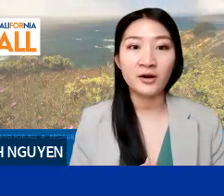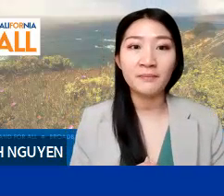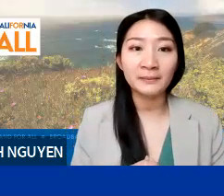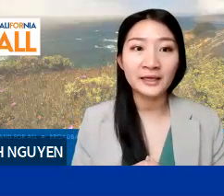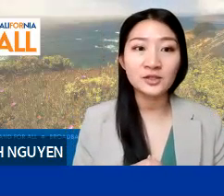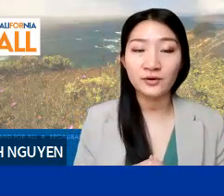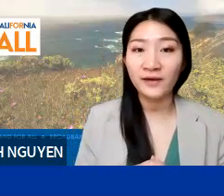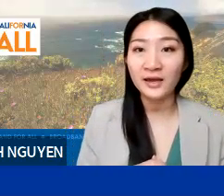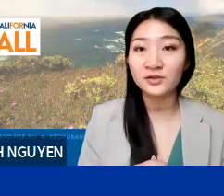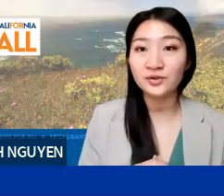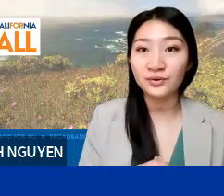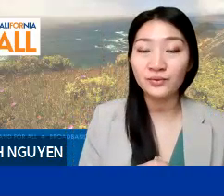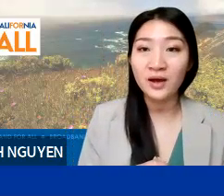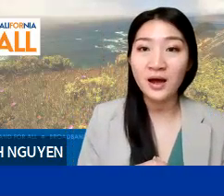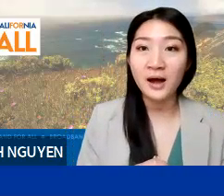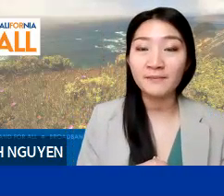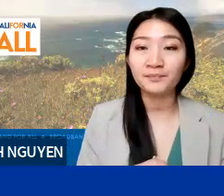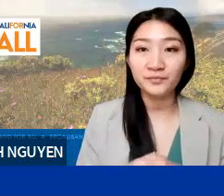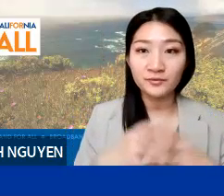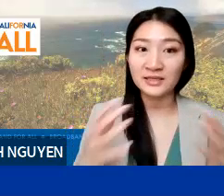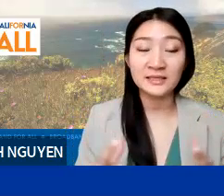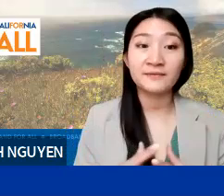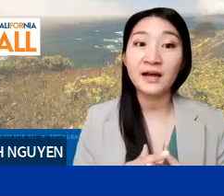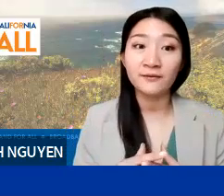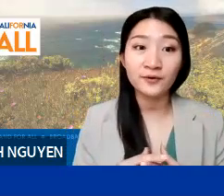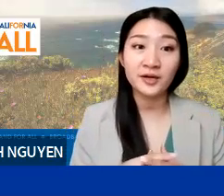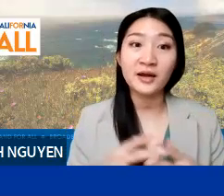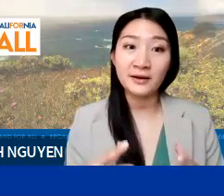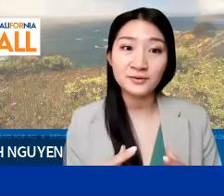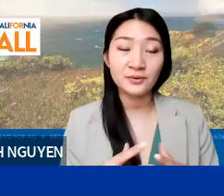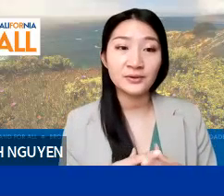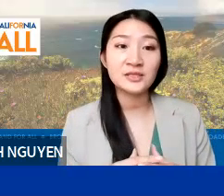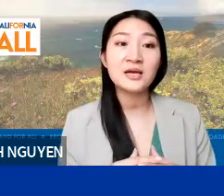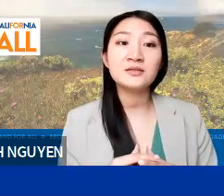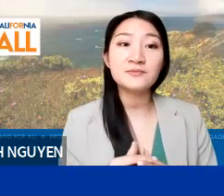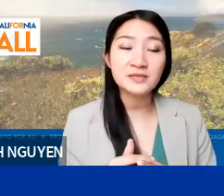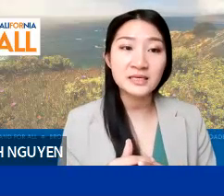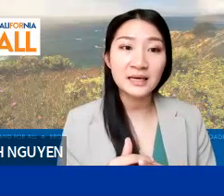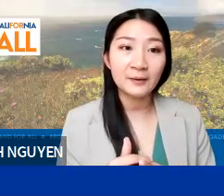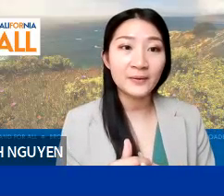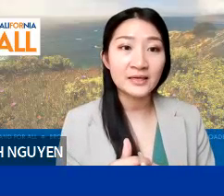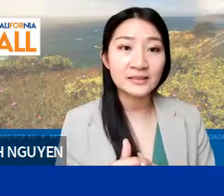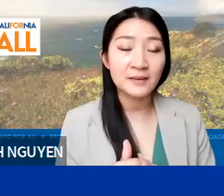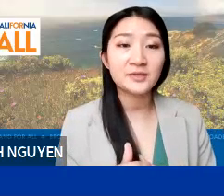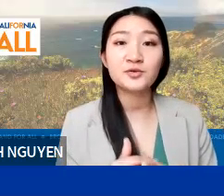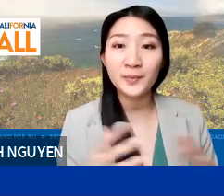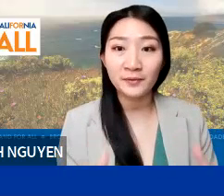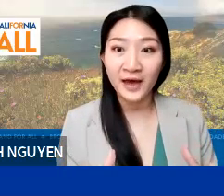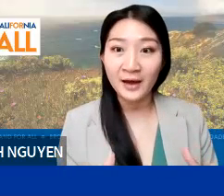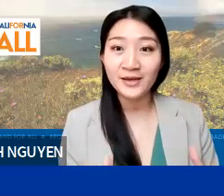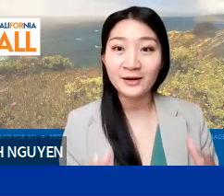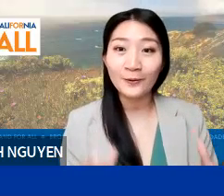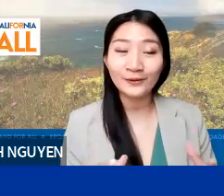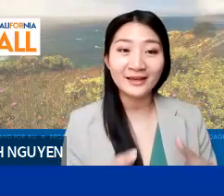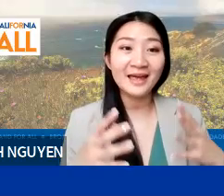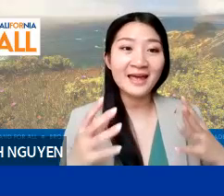getting our public survey to residents of California households. So please help us distribute